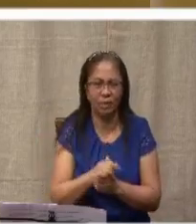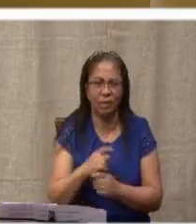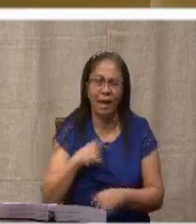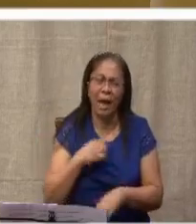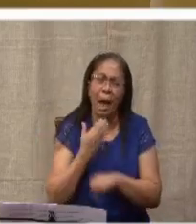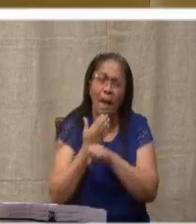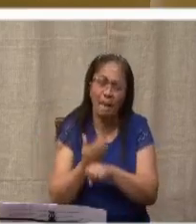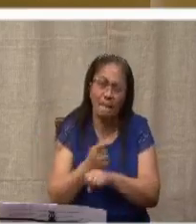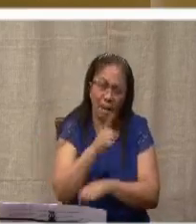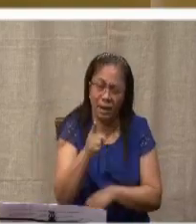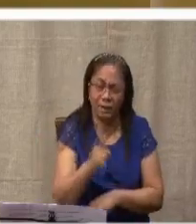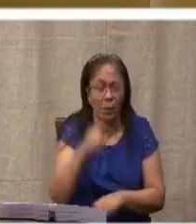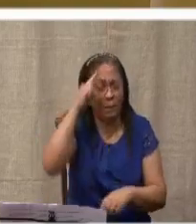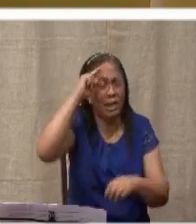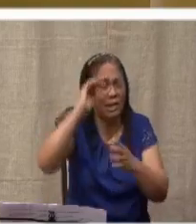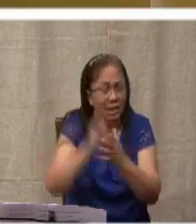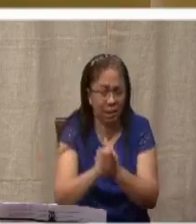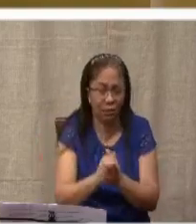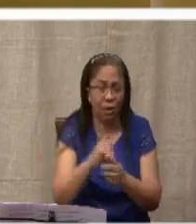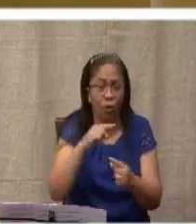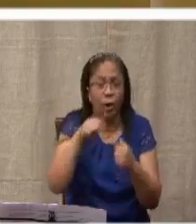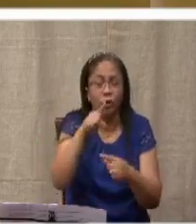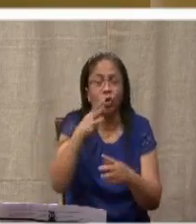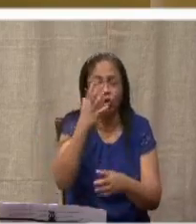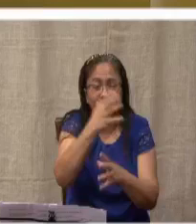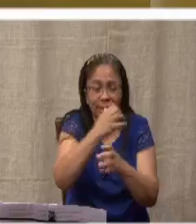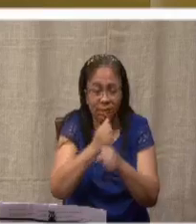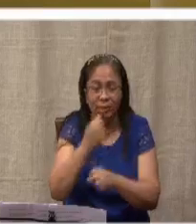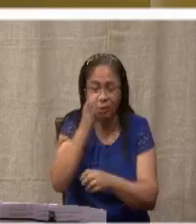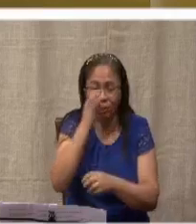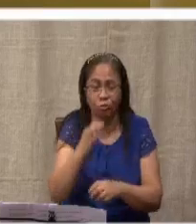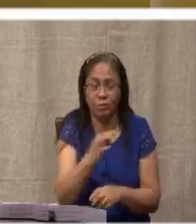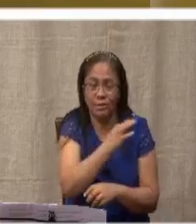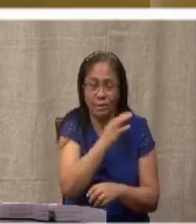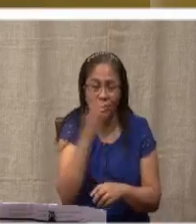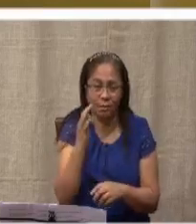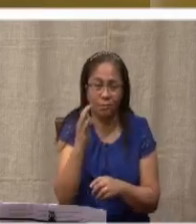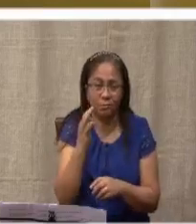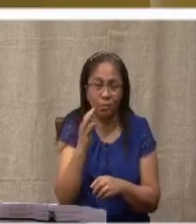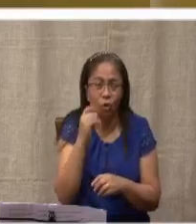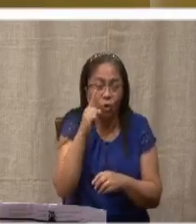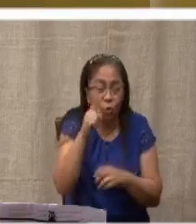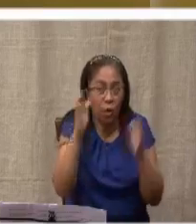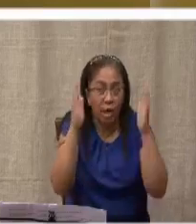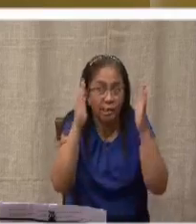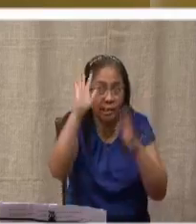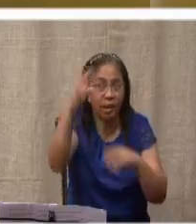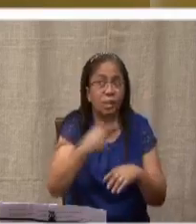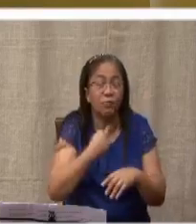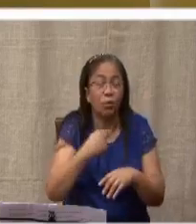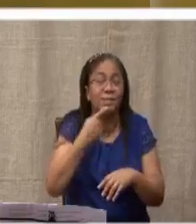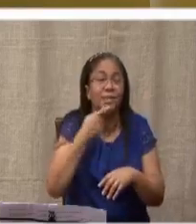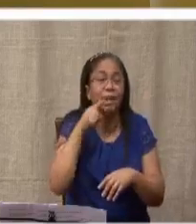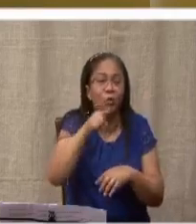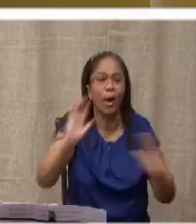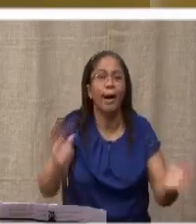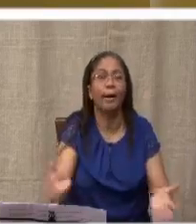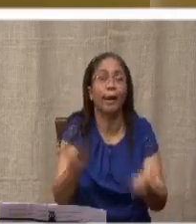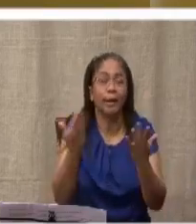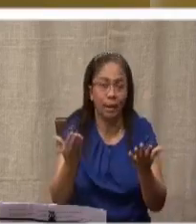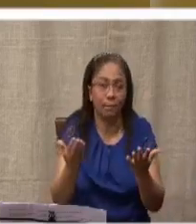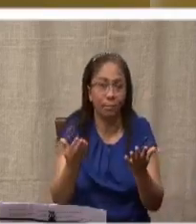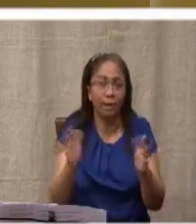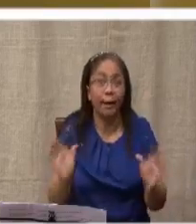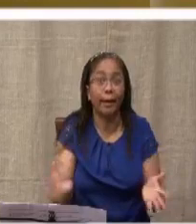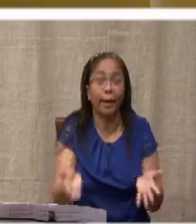in faith today to the eucharist and when you receive him in the eucharist today hear him say to you get up get